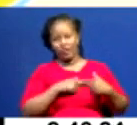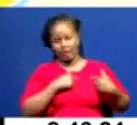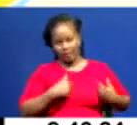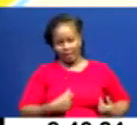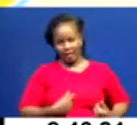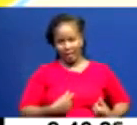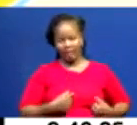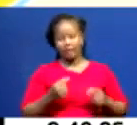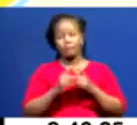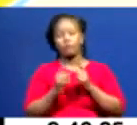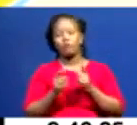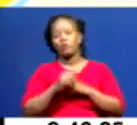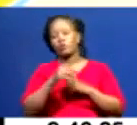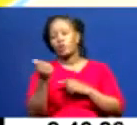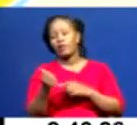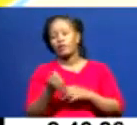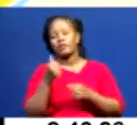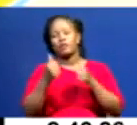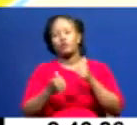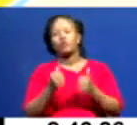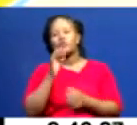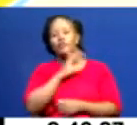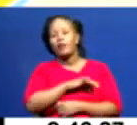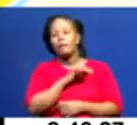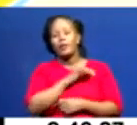product portfolio also benefits over